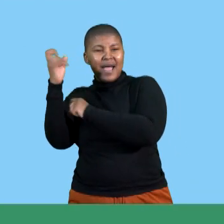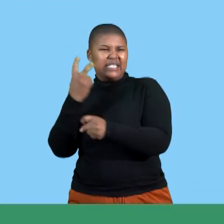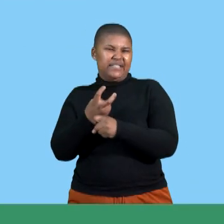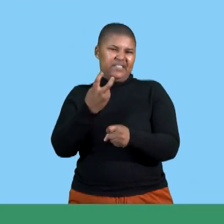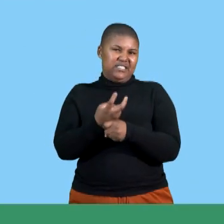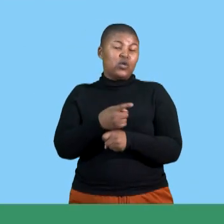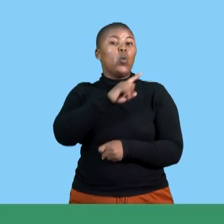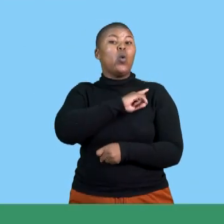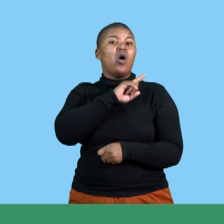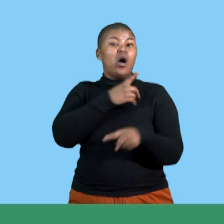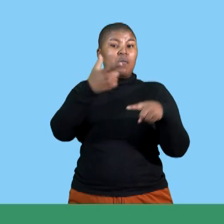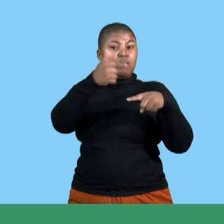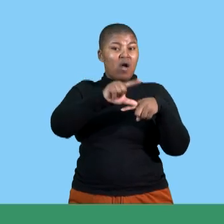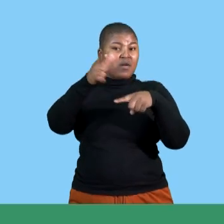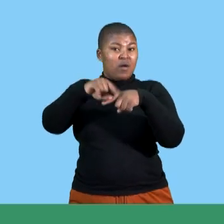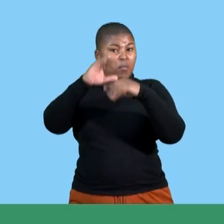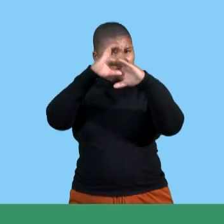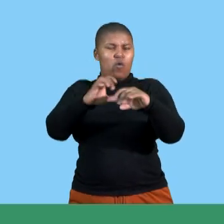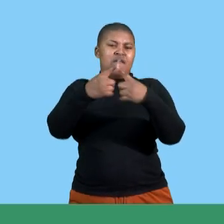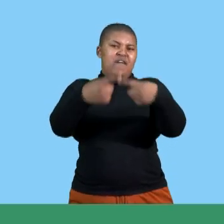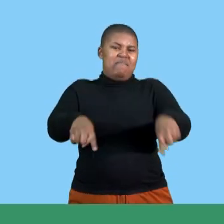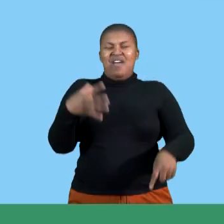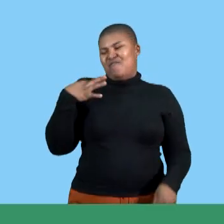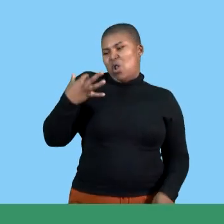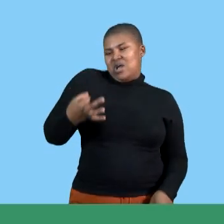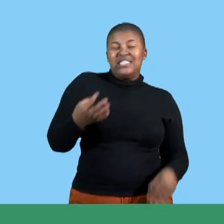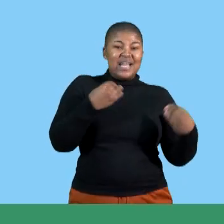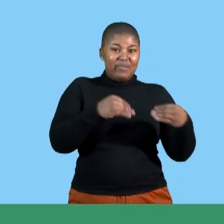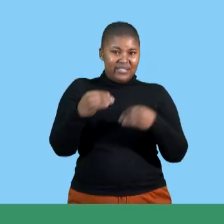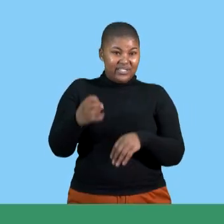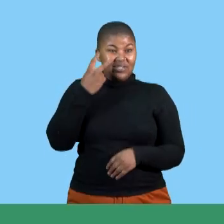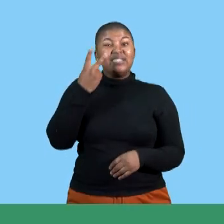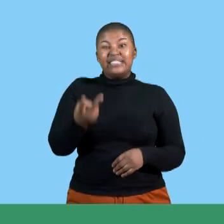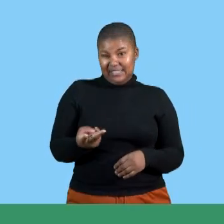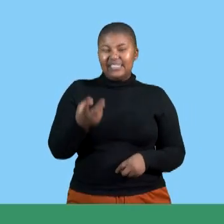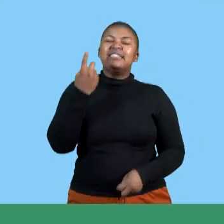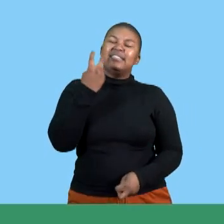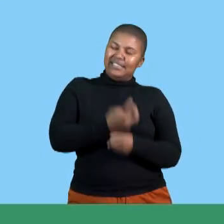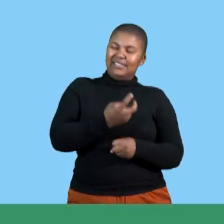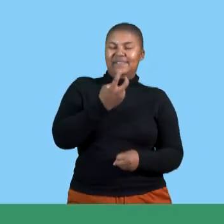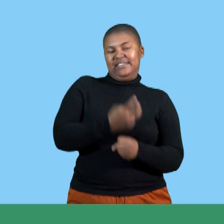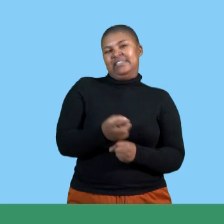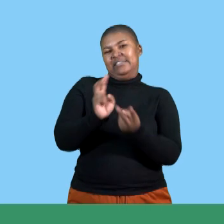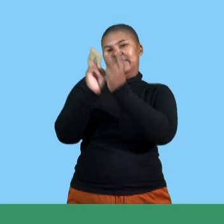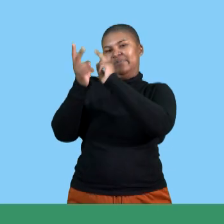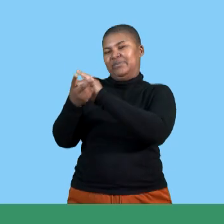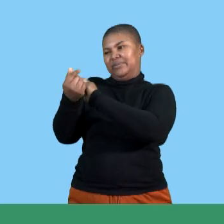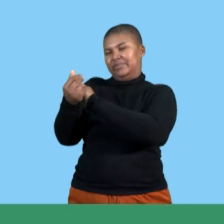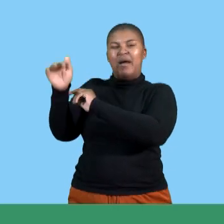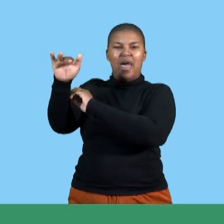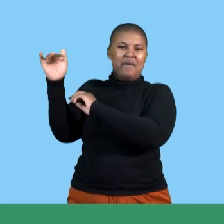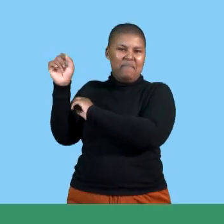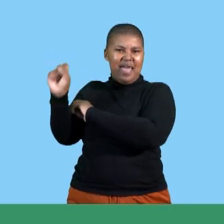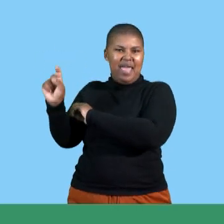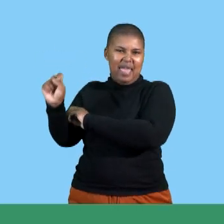So since the main aim of the cooperative is it's savers rather than profit, so it